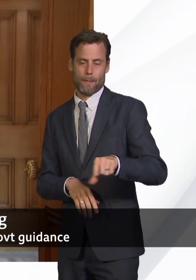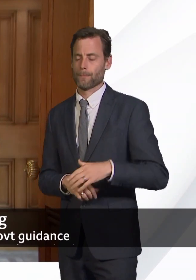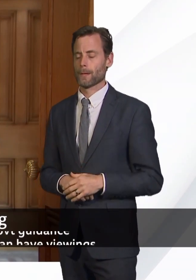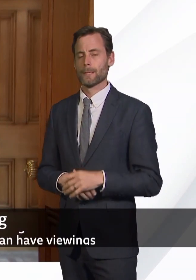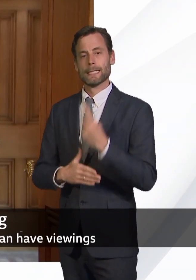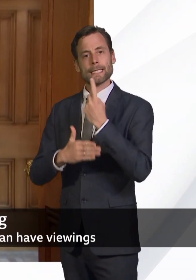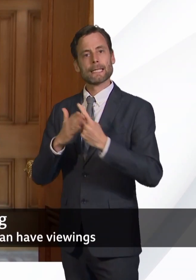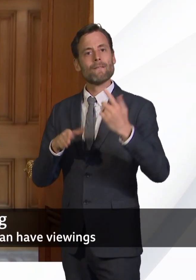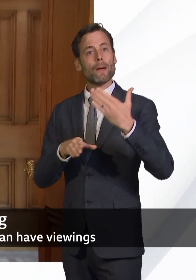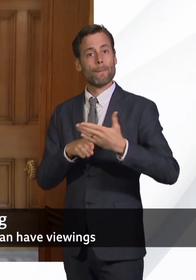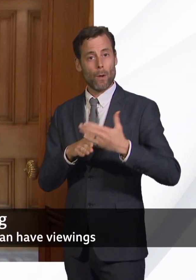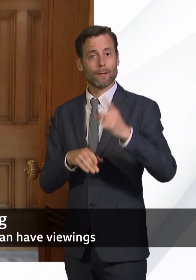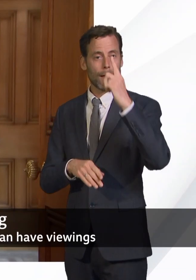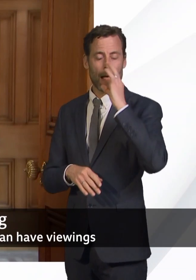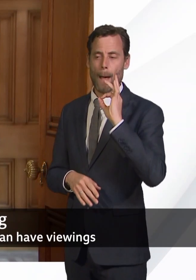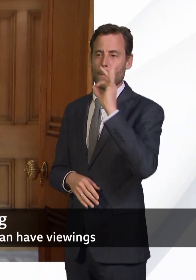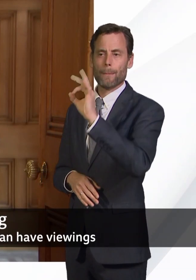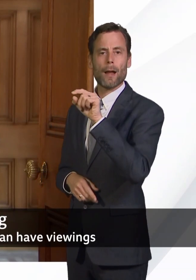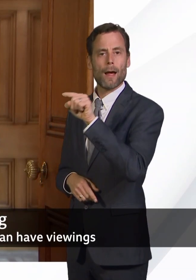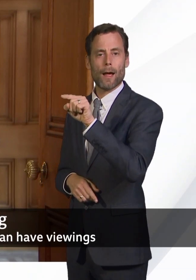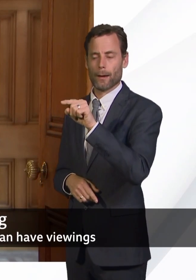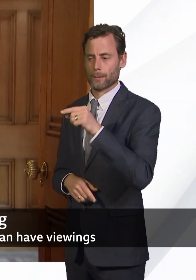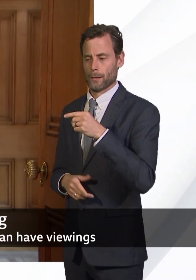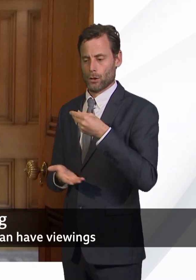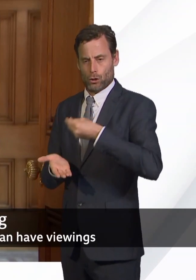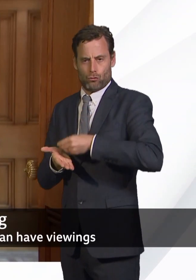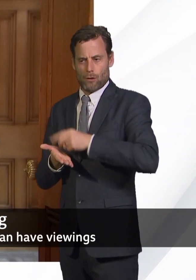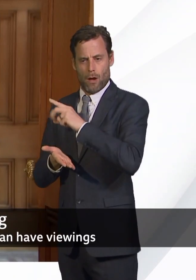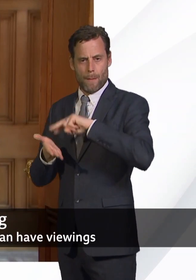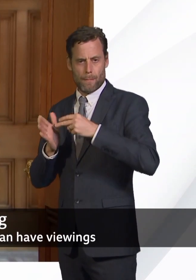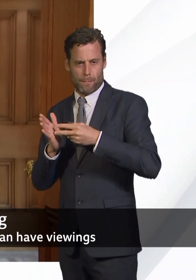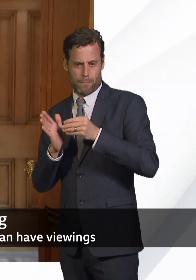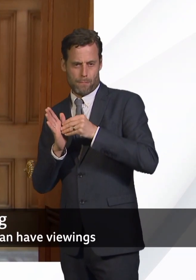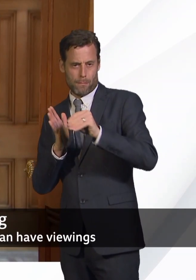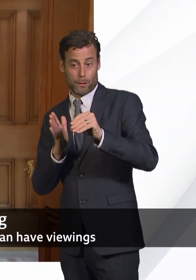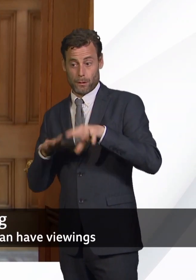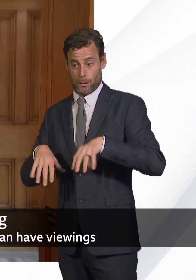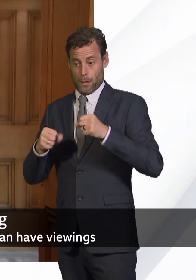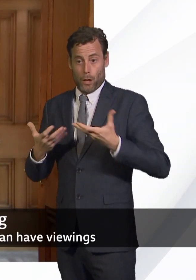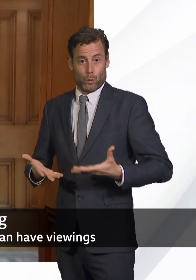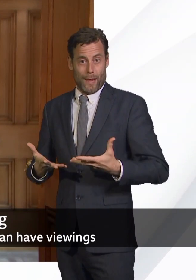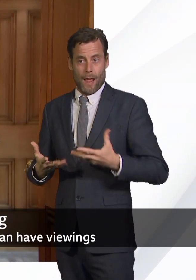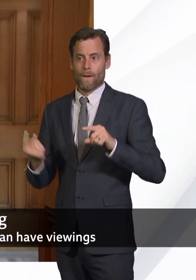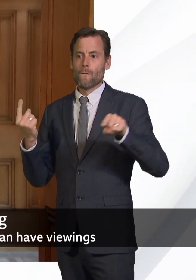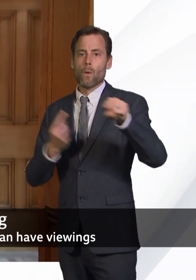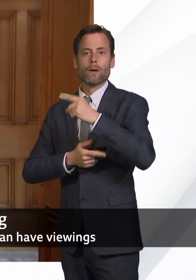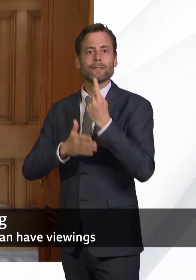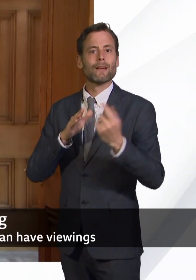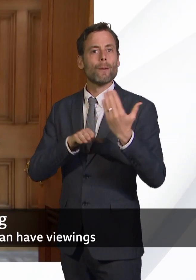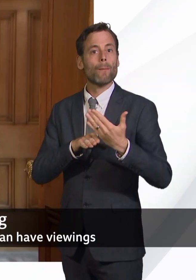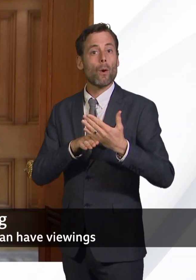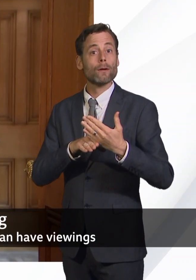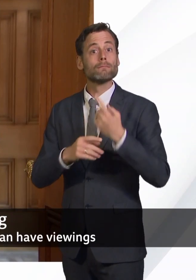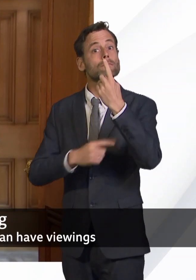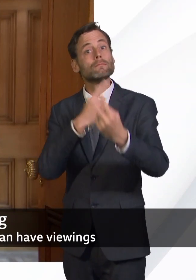self-employed, there's also the Treasury scheme there, which launched today, and so I would refer self-employed